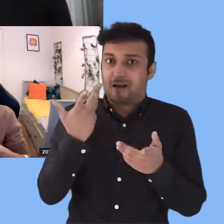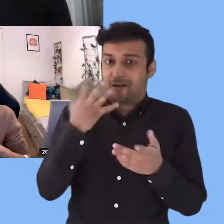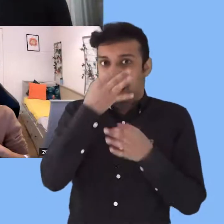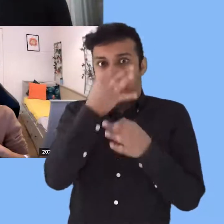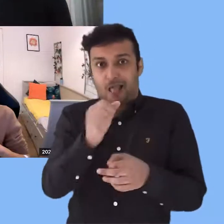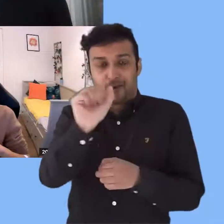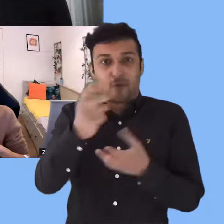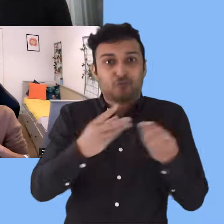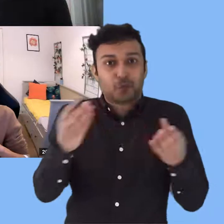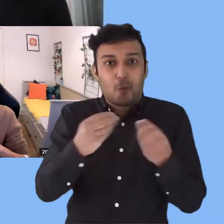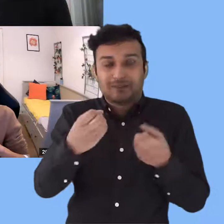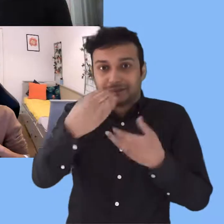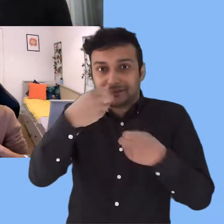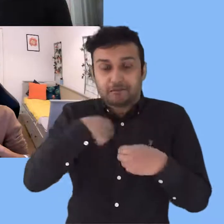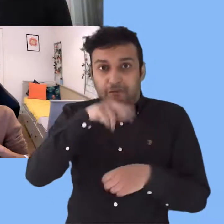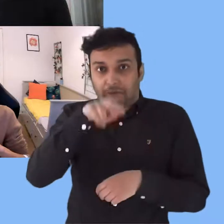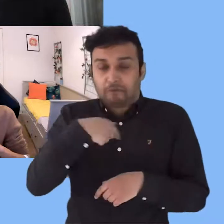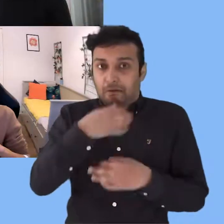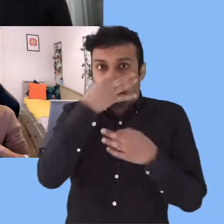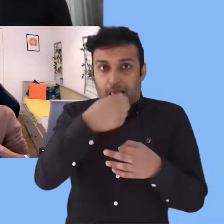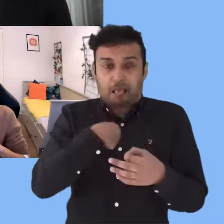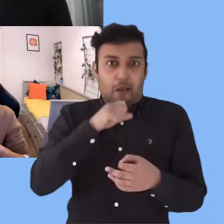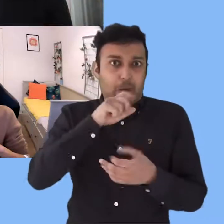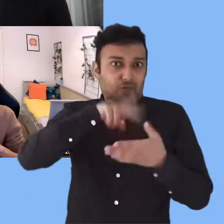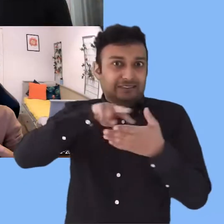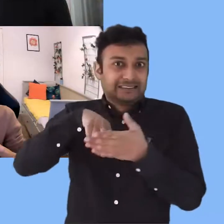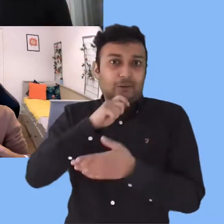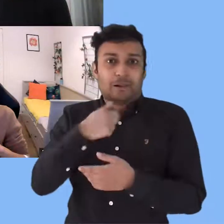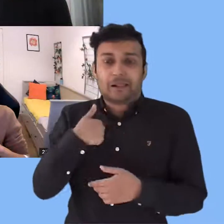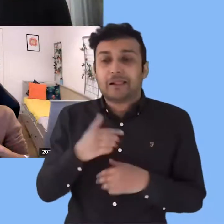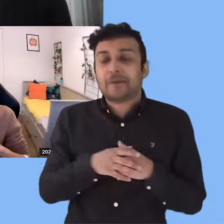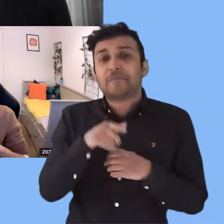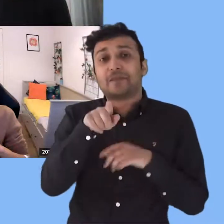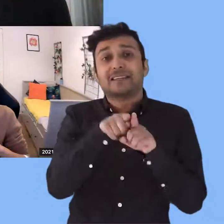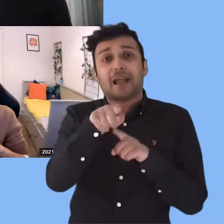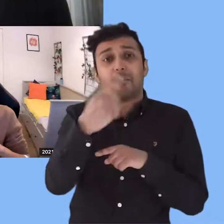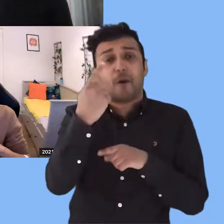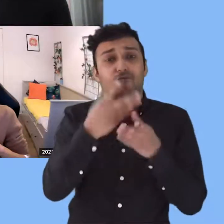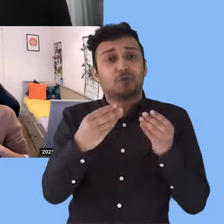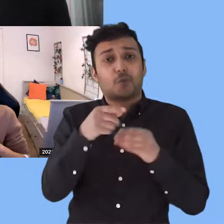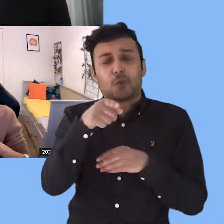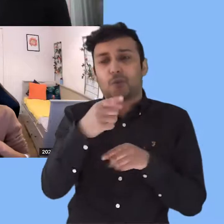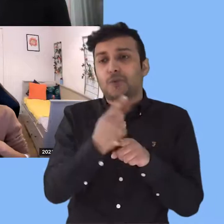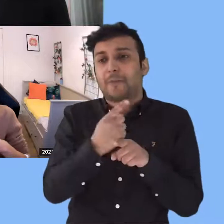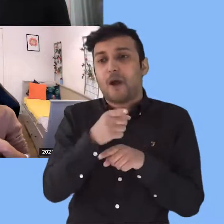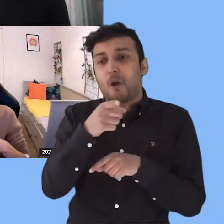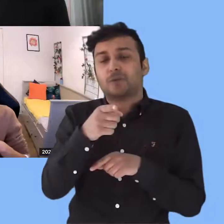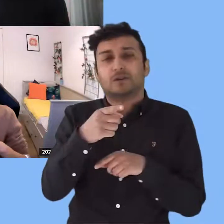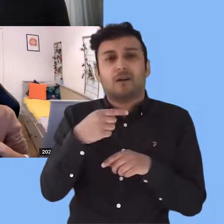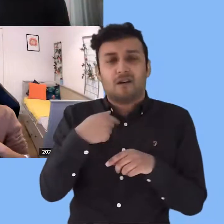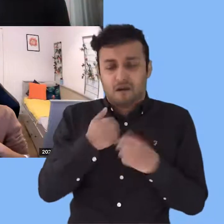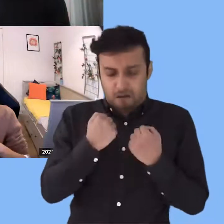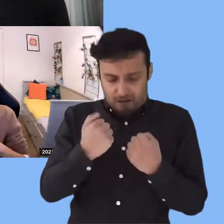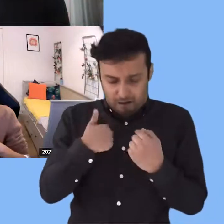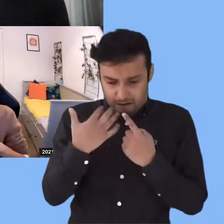about identifying your own biases, privileges. I can't remember what it was. That was excellent. So I really